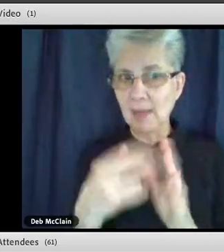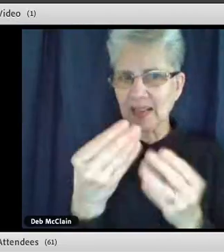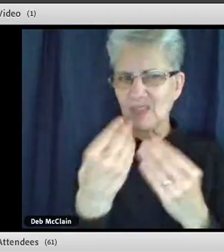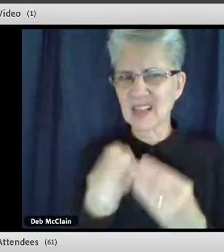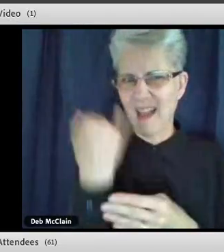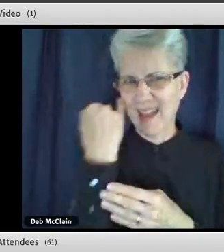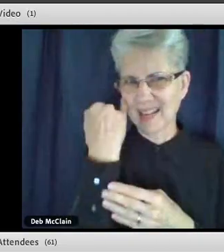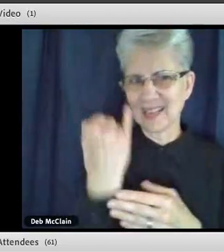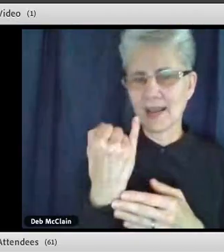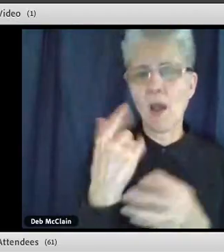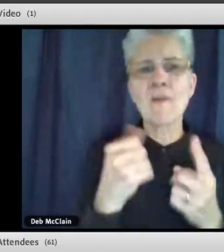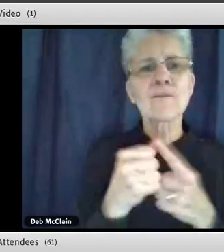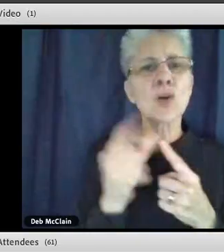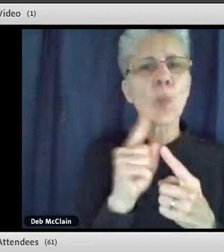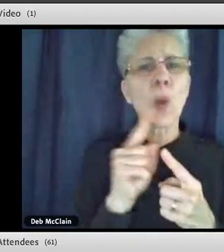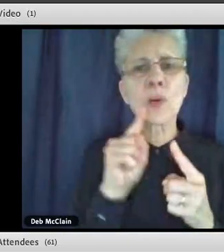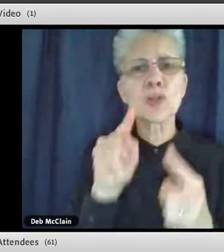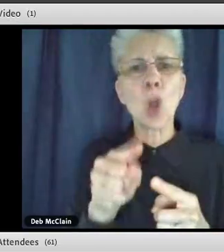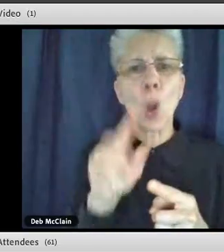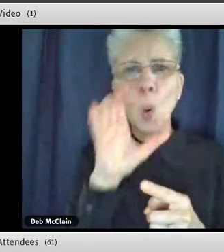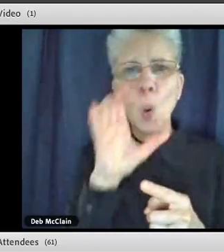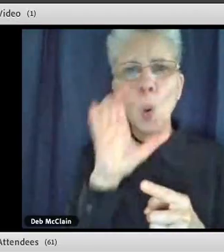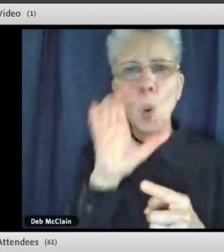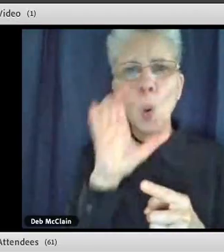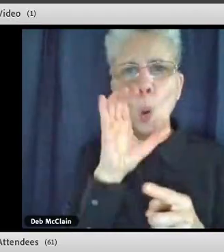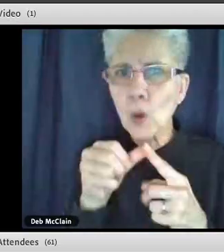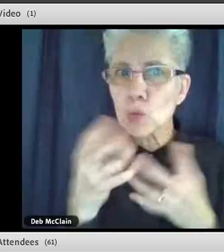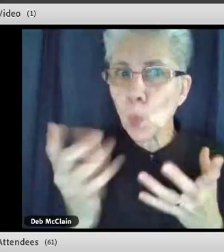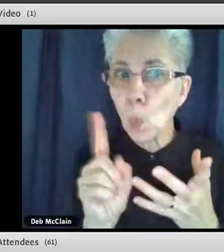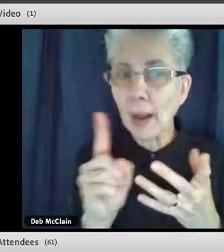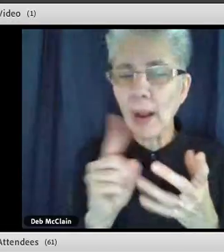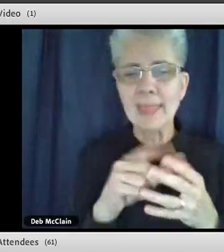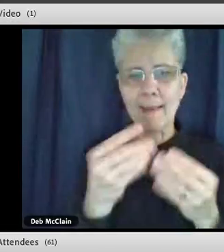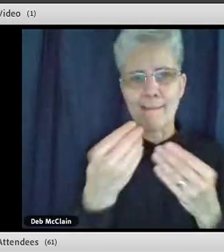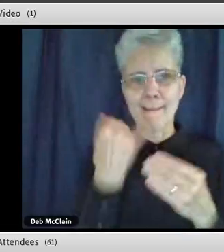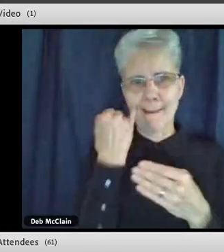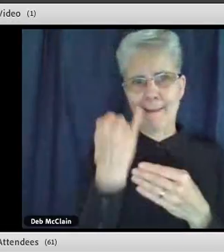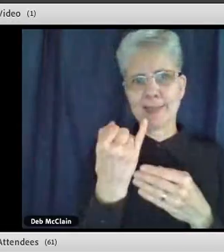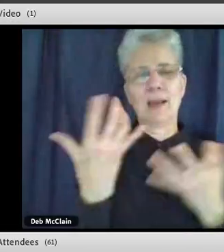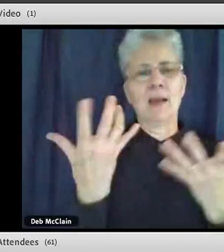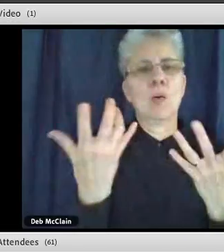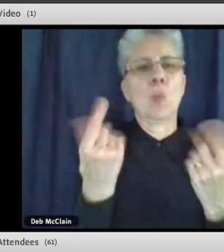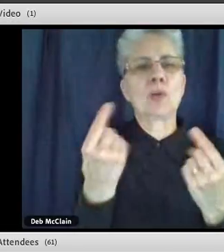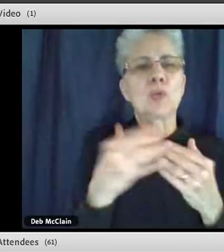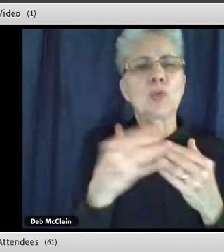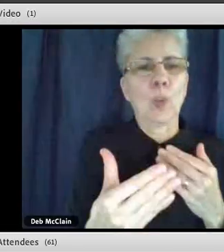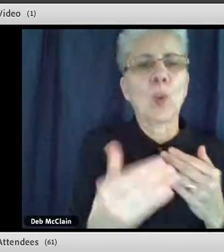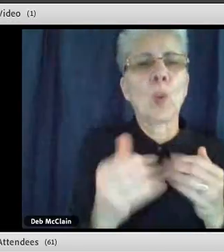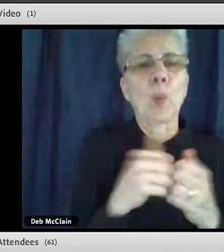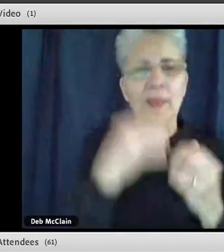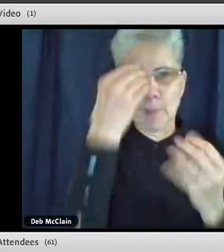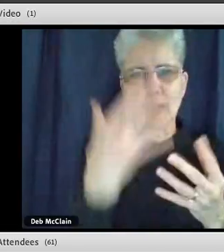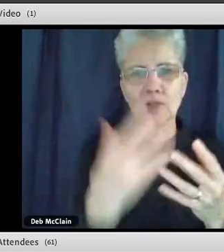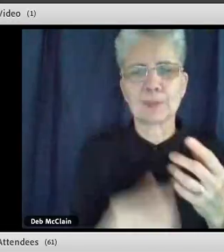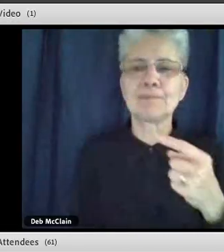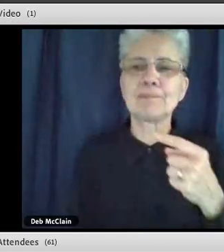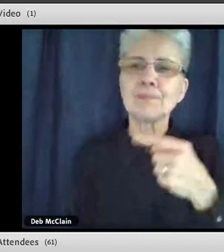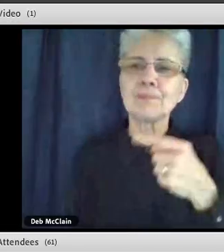go, right? And then to kind of give us some idea of then what to do with the information that we have. So